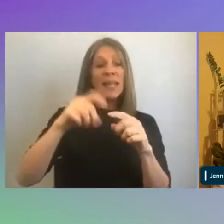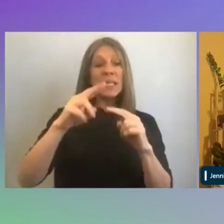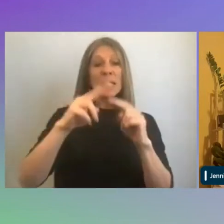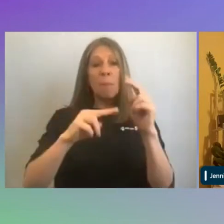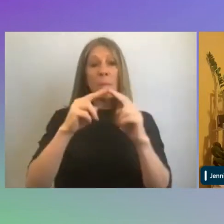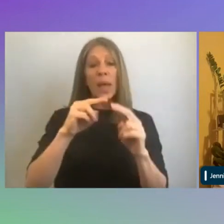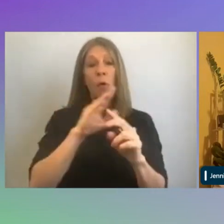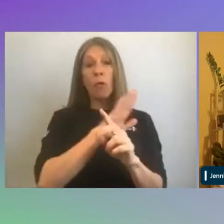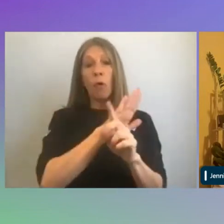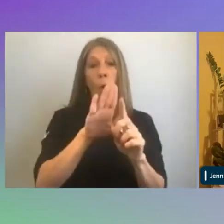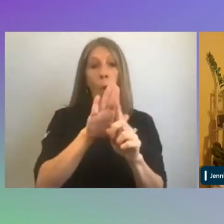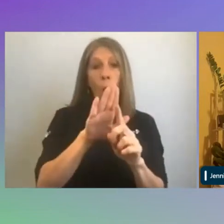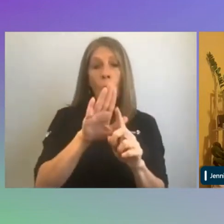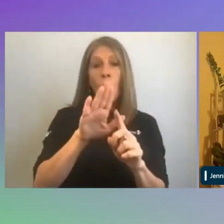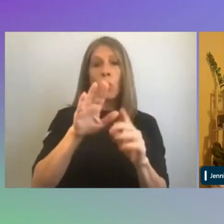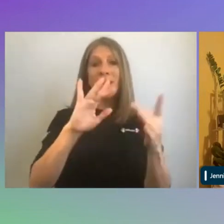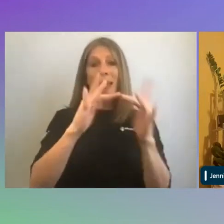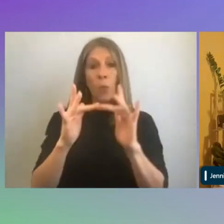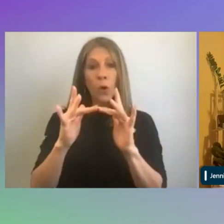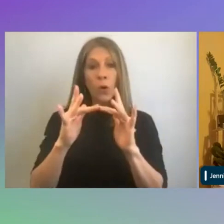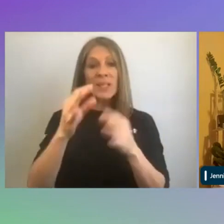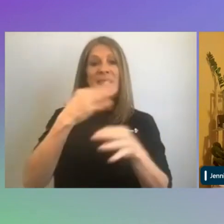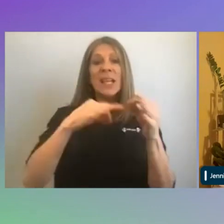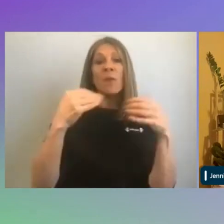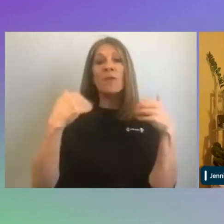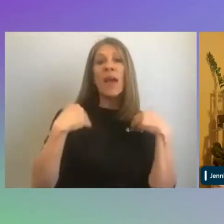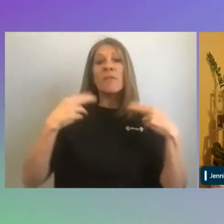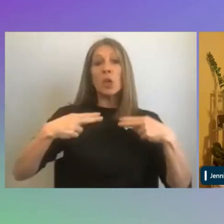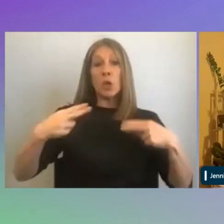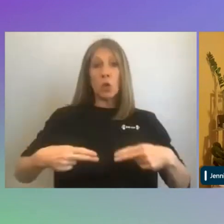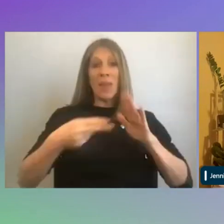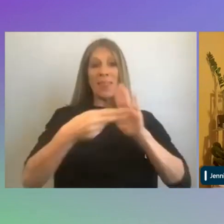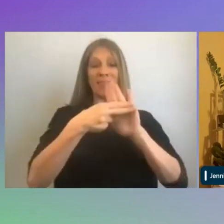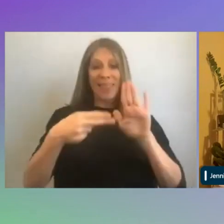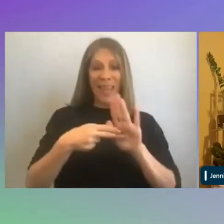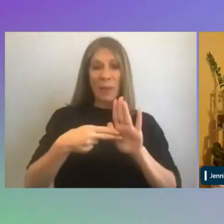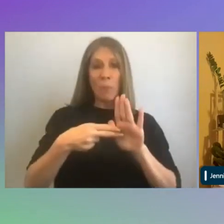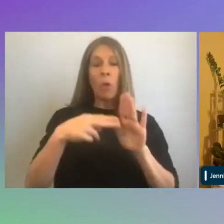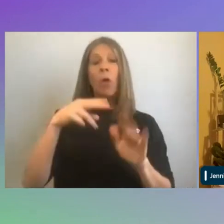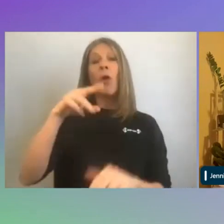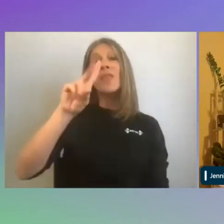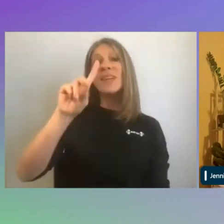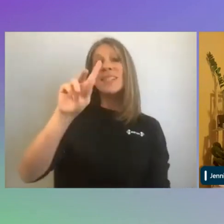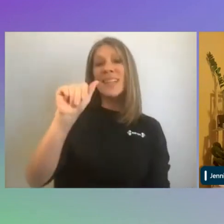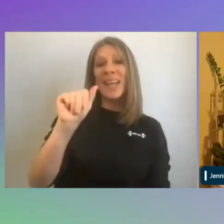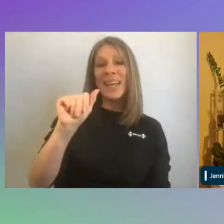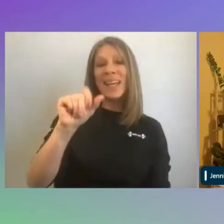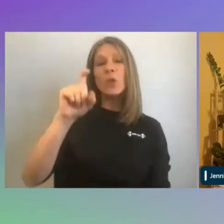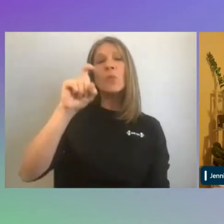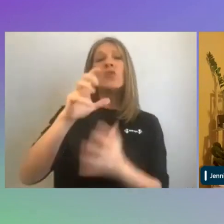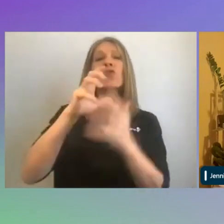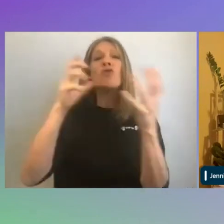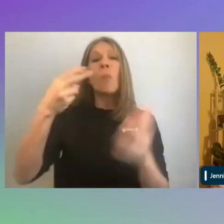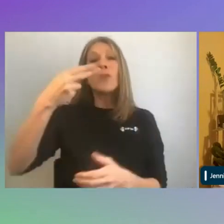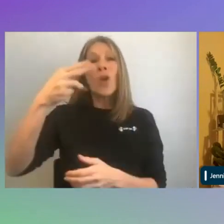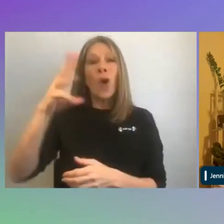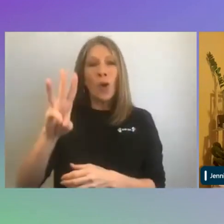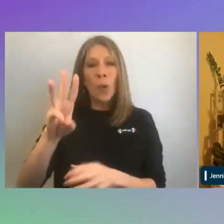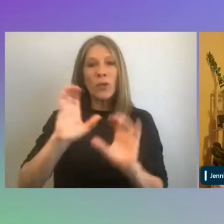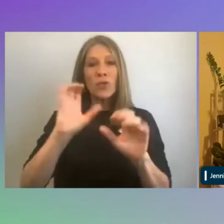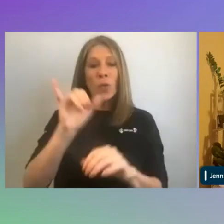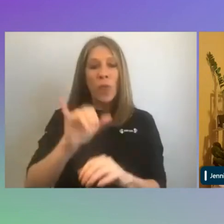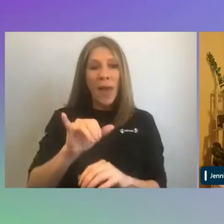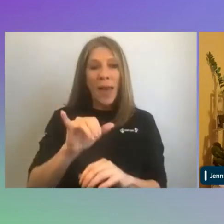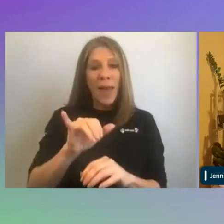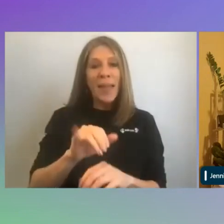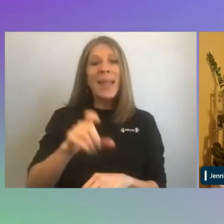neural networks as opposed to having a human label the data is because it requires so much hardware to do that. And it